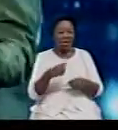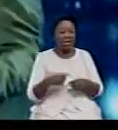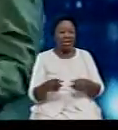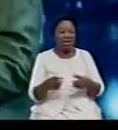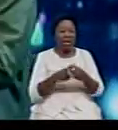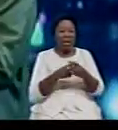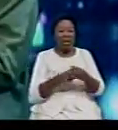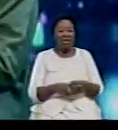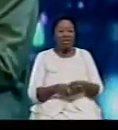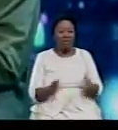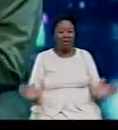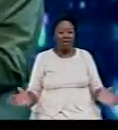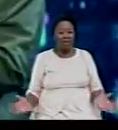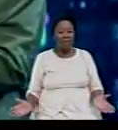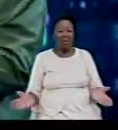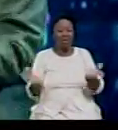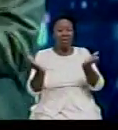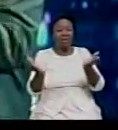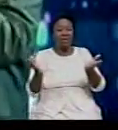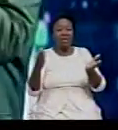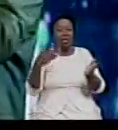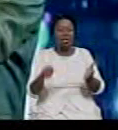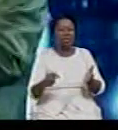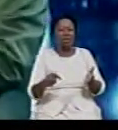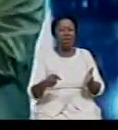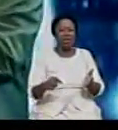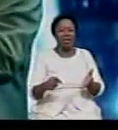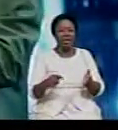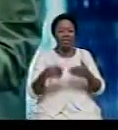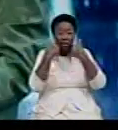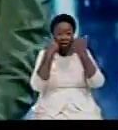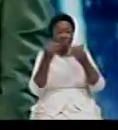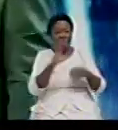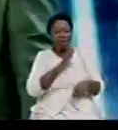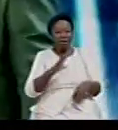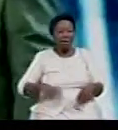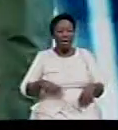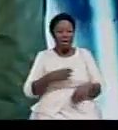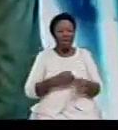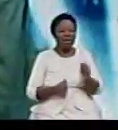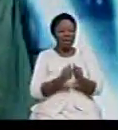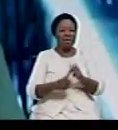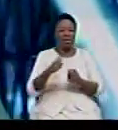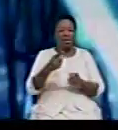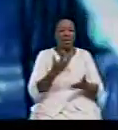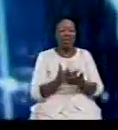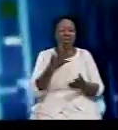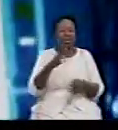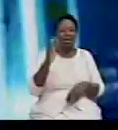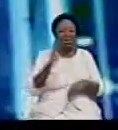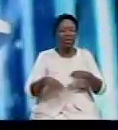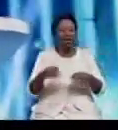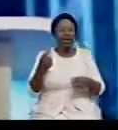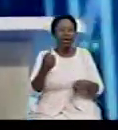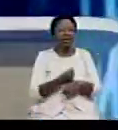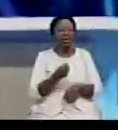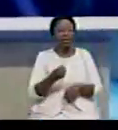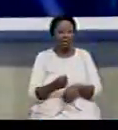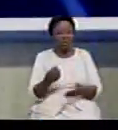than the treasures in Egypt, for he had respect unto the recompense of the reward.